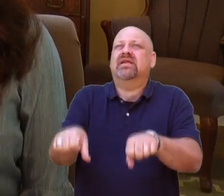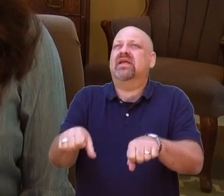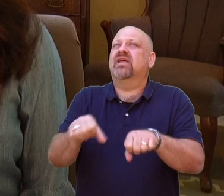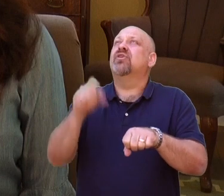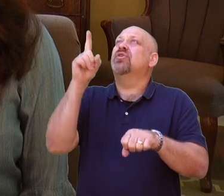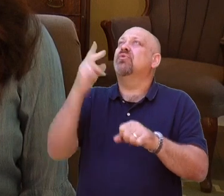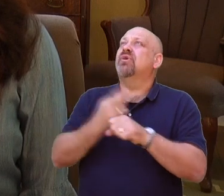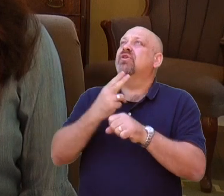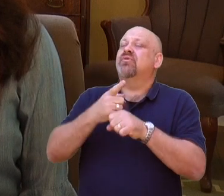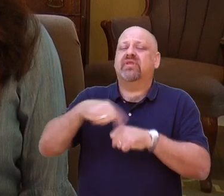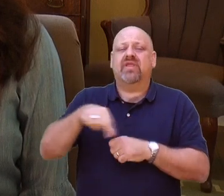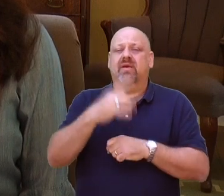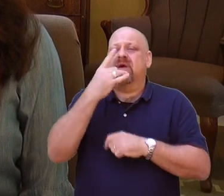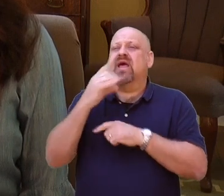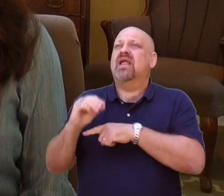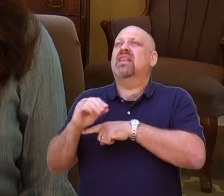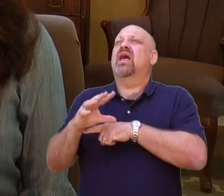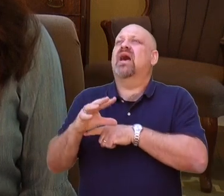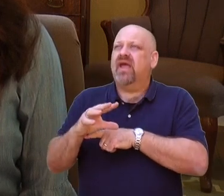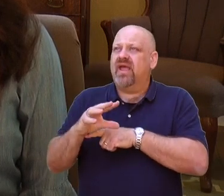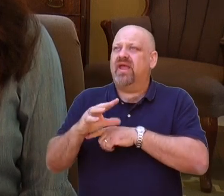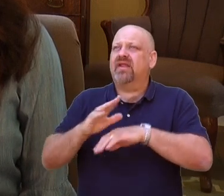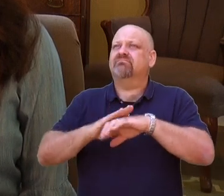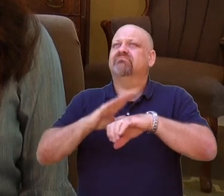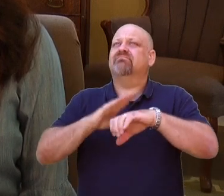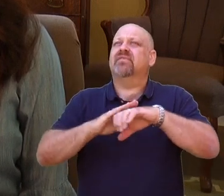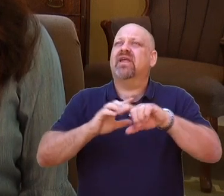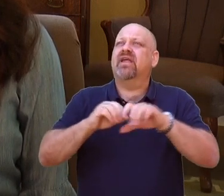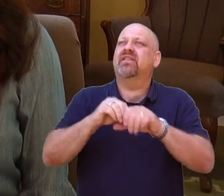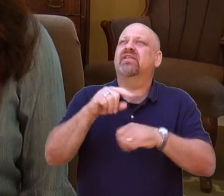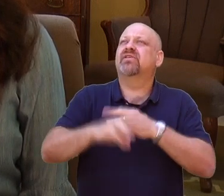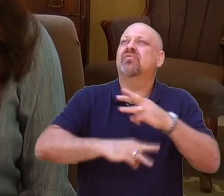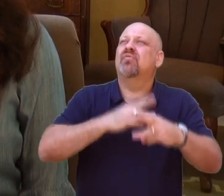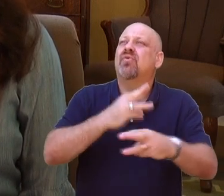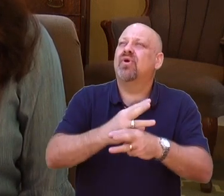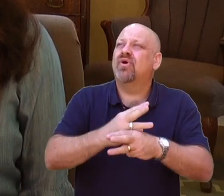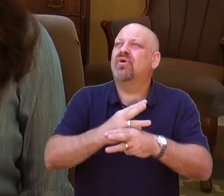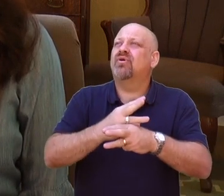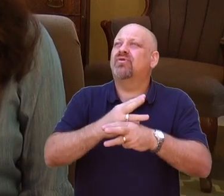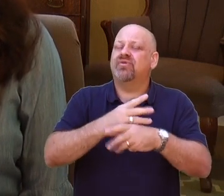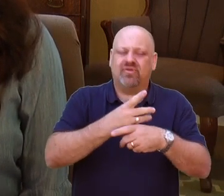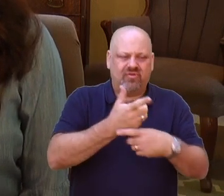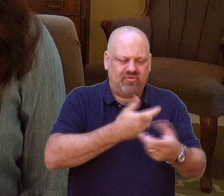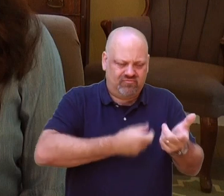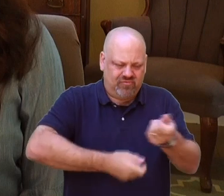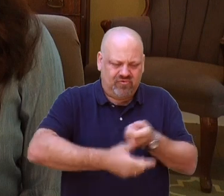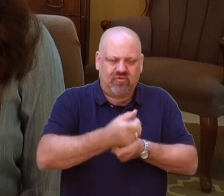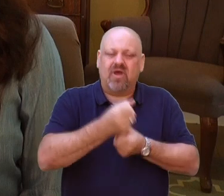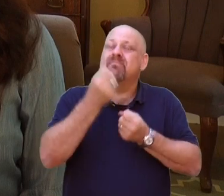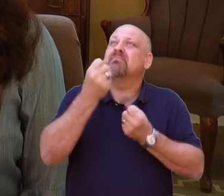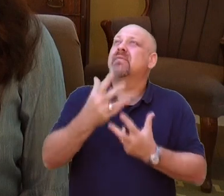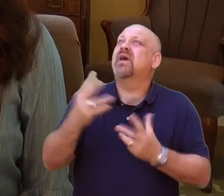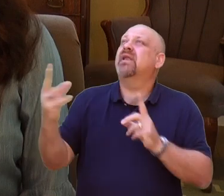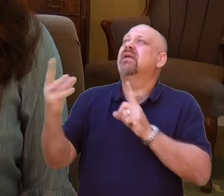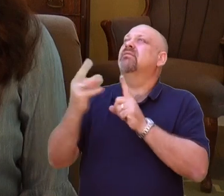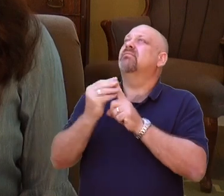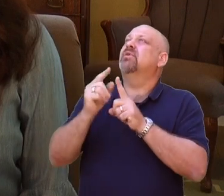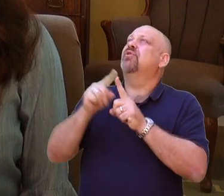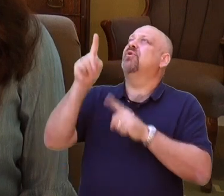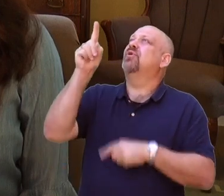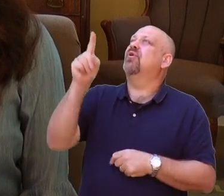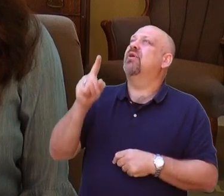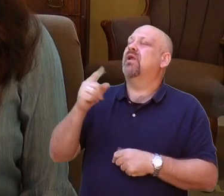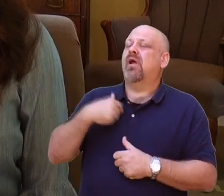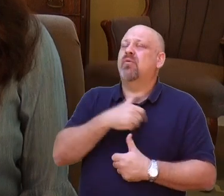would guide their steps and open up doors for them, Lord God, that no man could shut, that you would use them as a